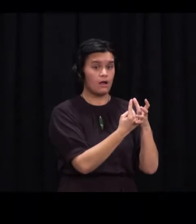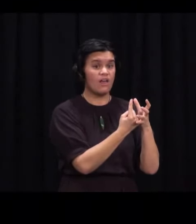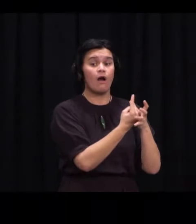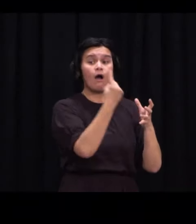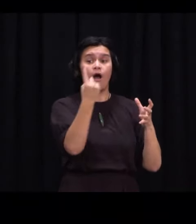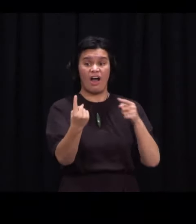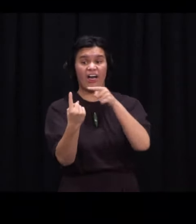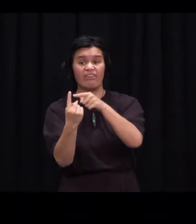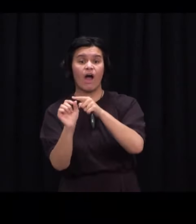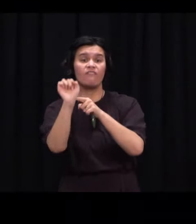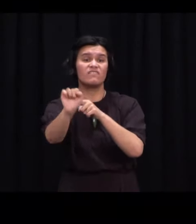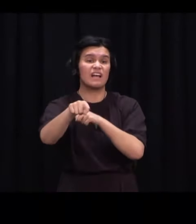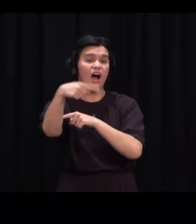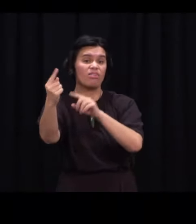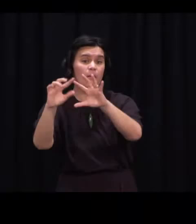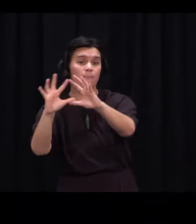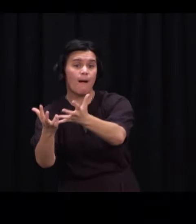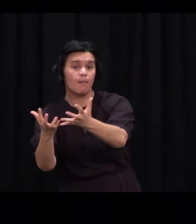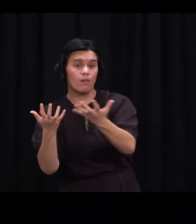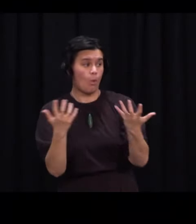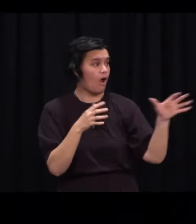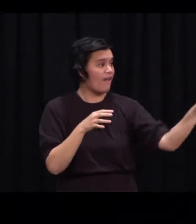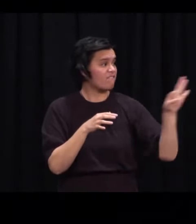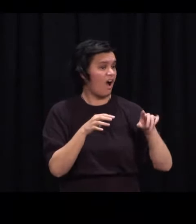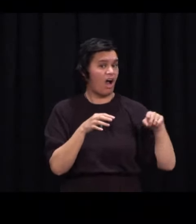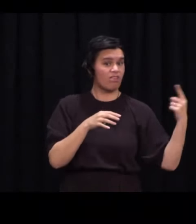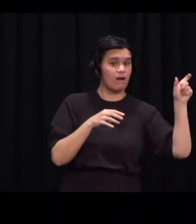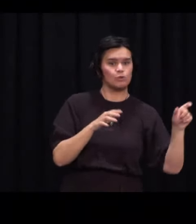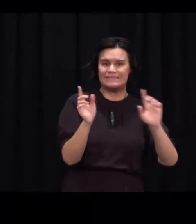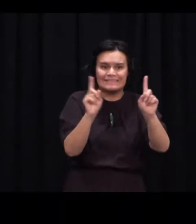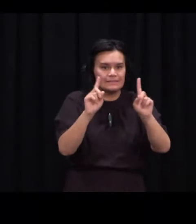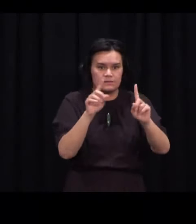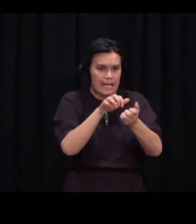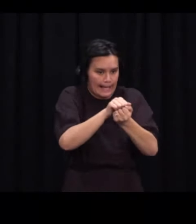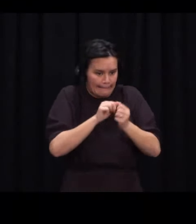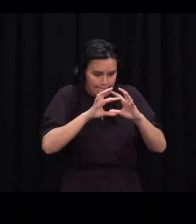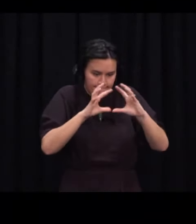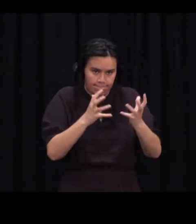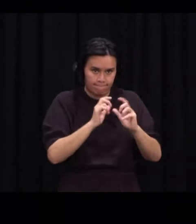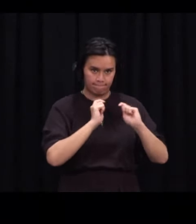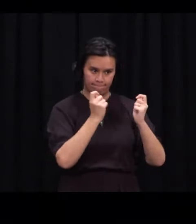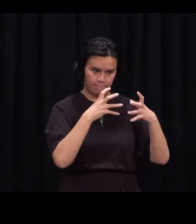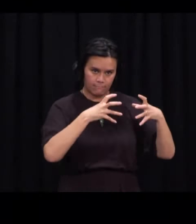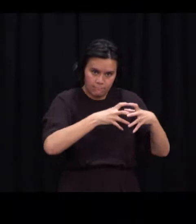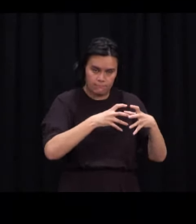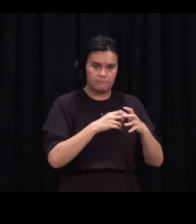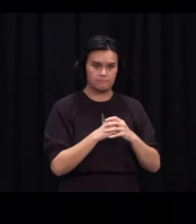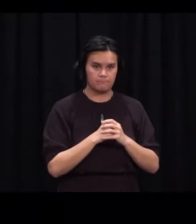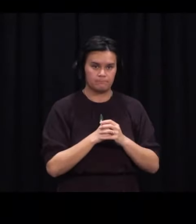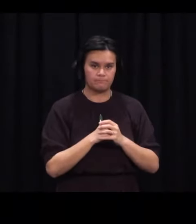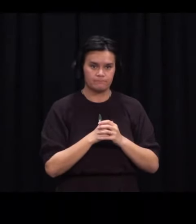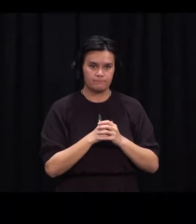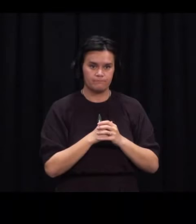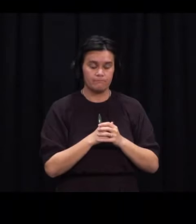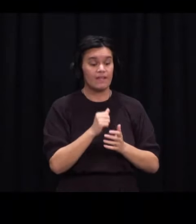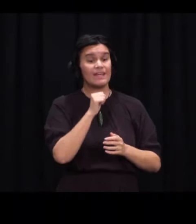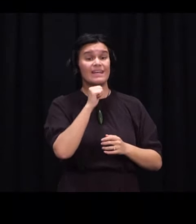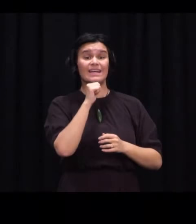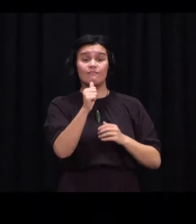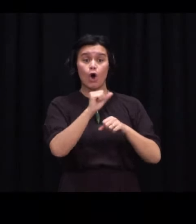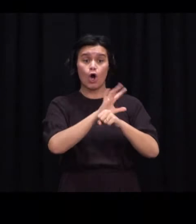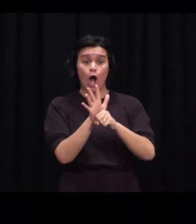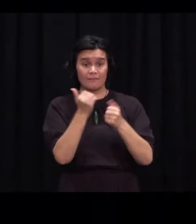same rules that we have had in the past. We have seen in this outbreak COVID being spread between households. Once in a